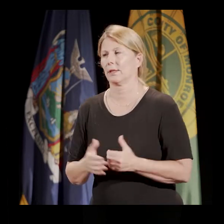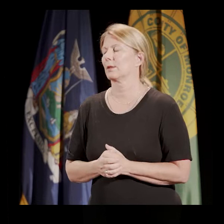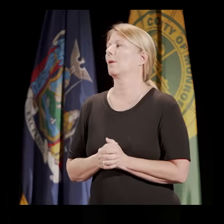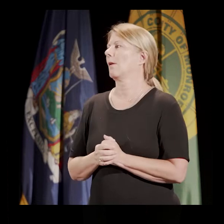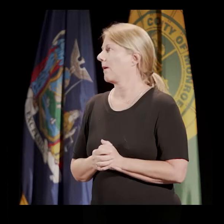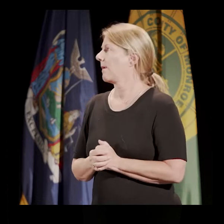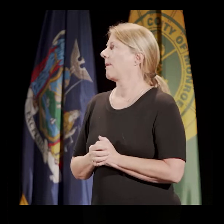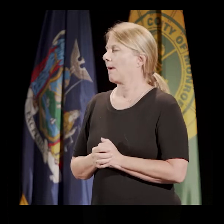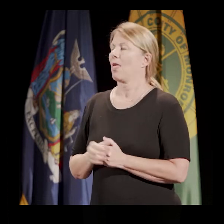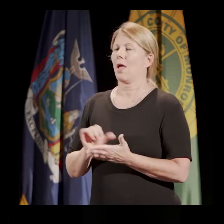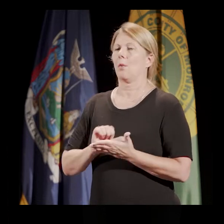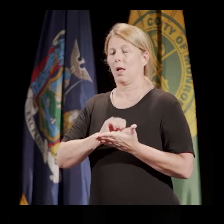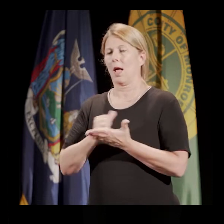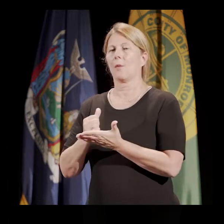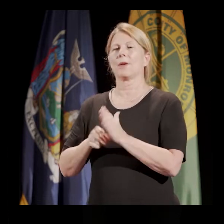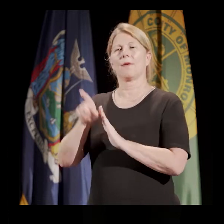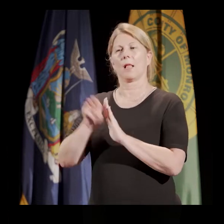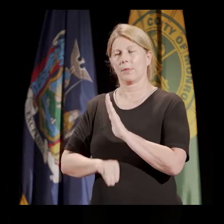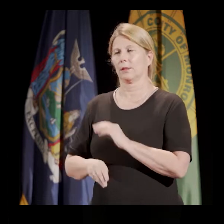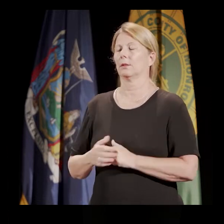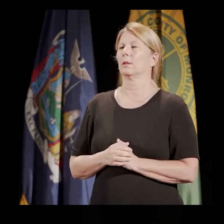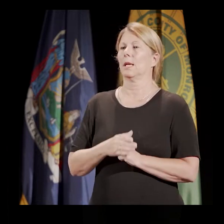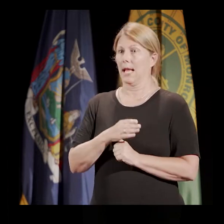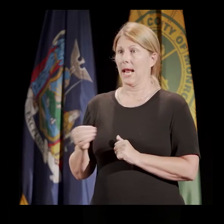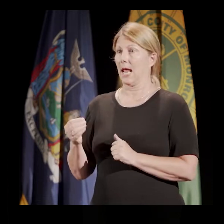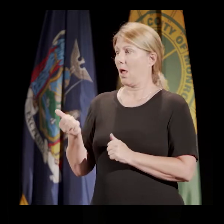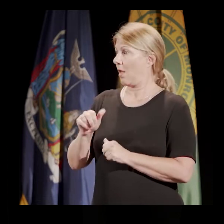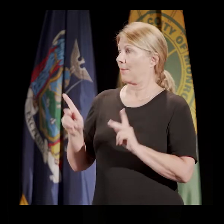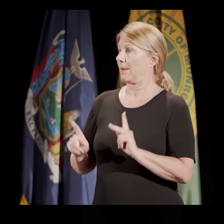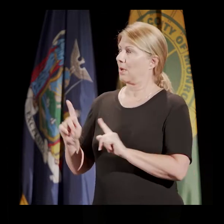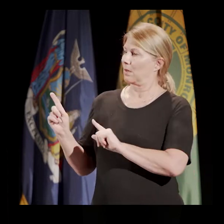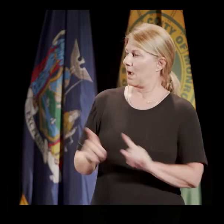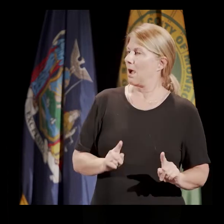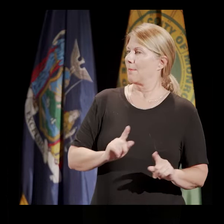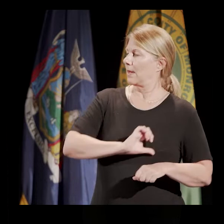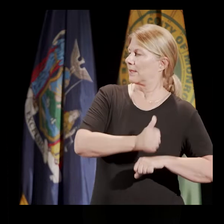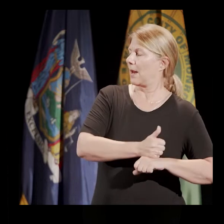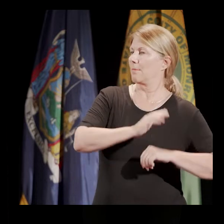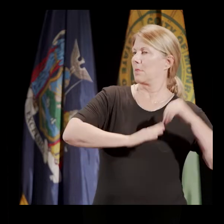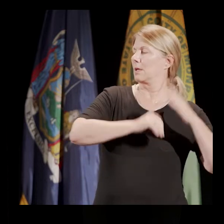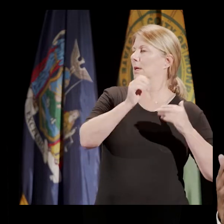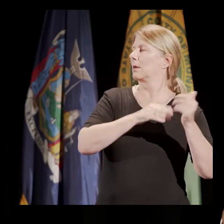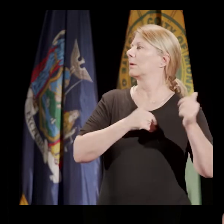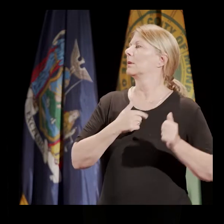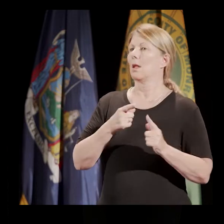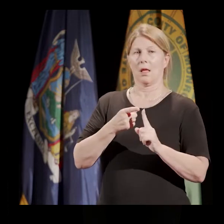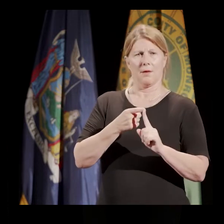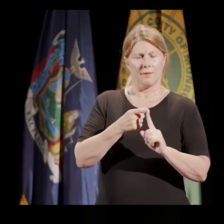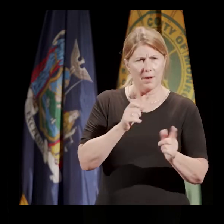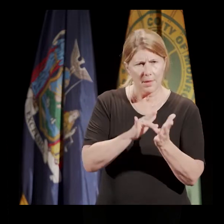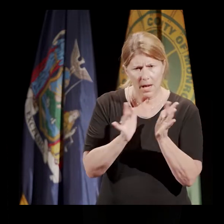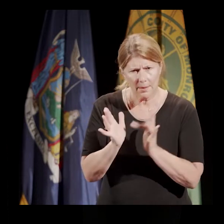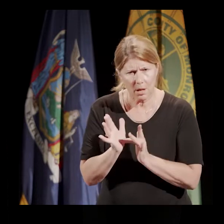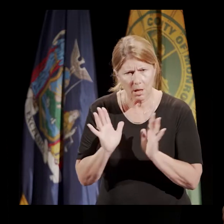the areas of workforce development and entrepreneurship. I often quote the book of Ecclesiastes that says there is nothing new under